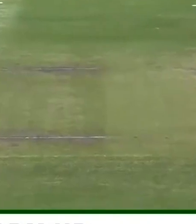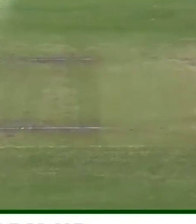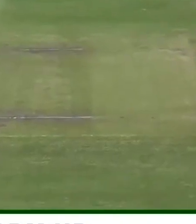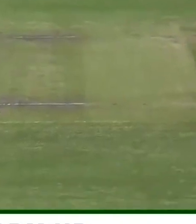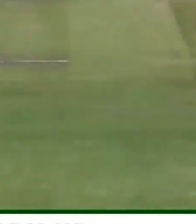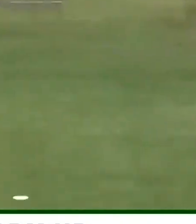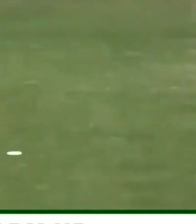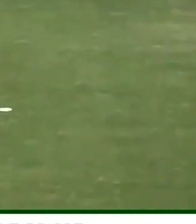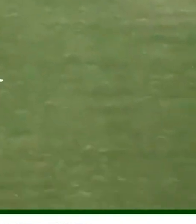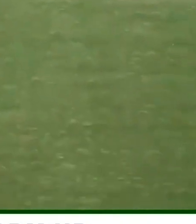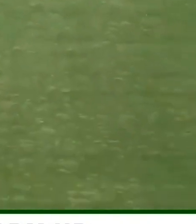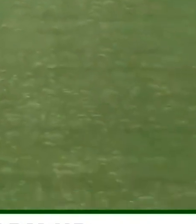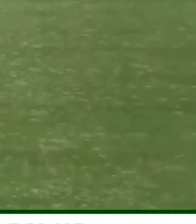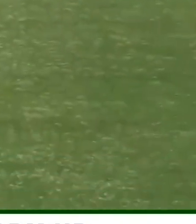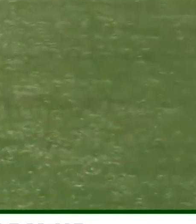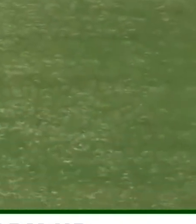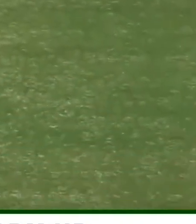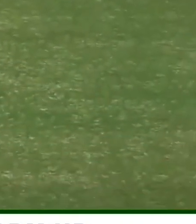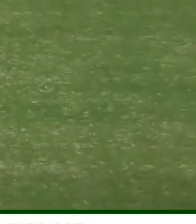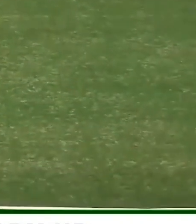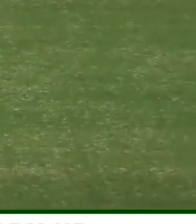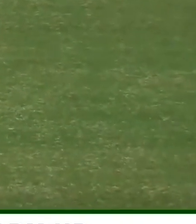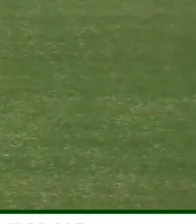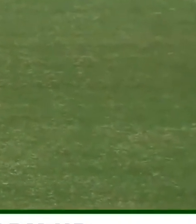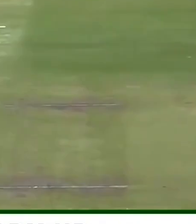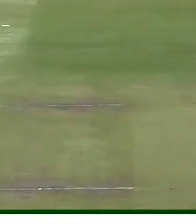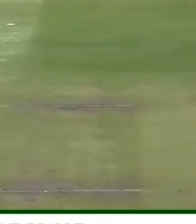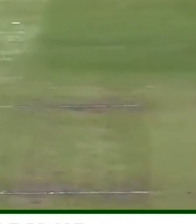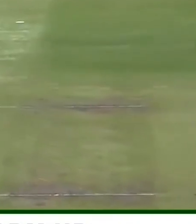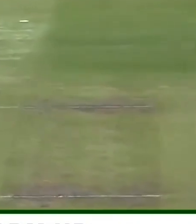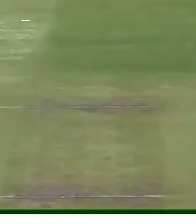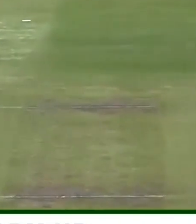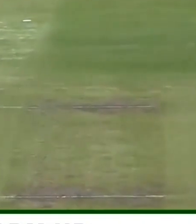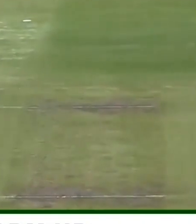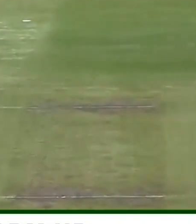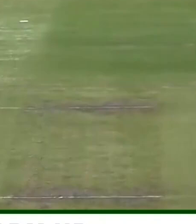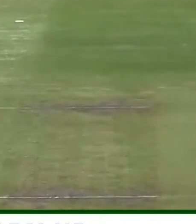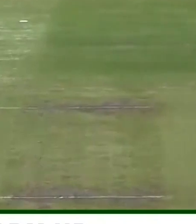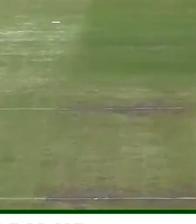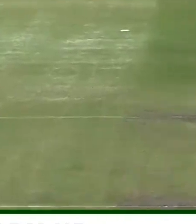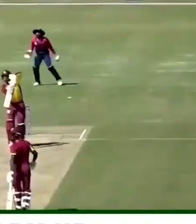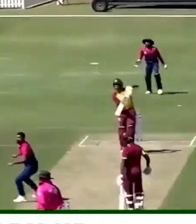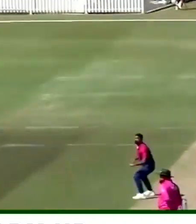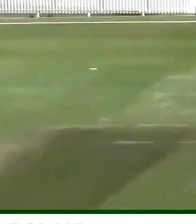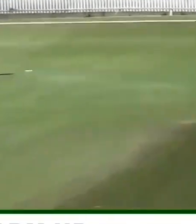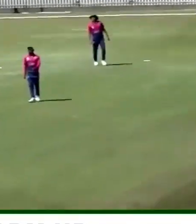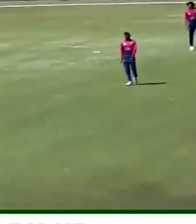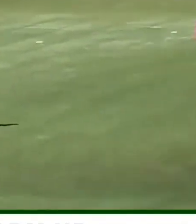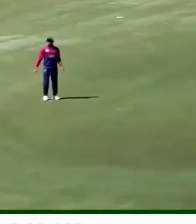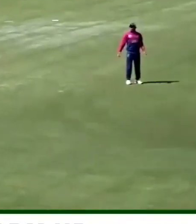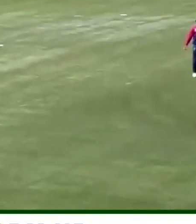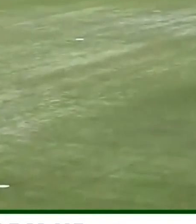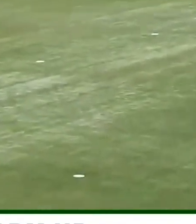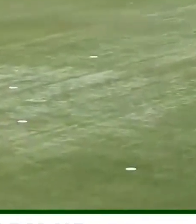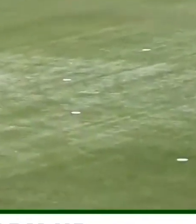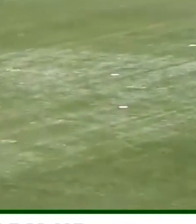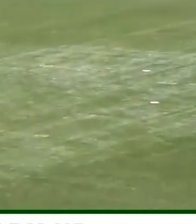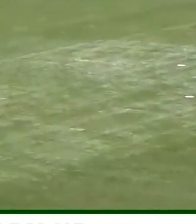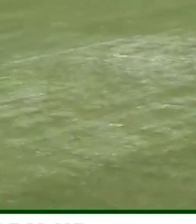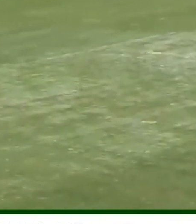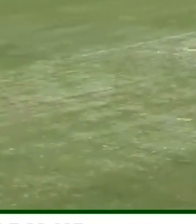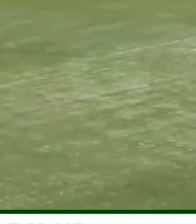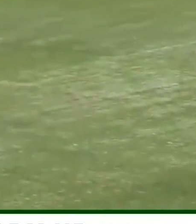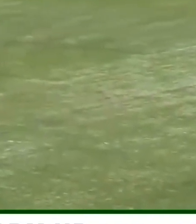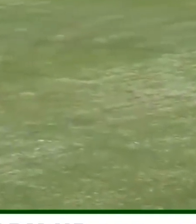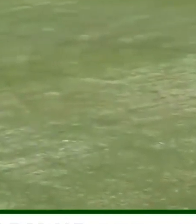Oh, that's a full toss and it's bowled him! Straight through him! Oh, that's in the air too. Is it going to be over the top? It